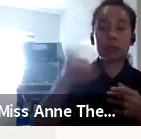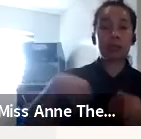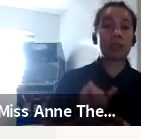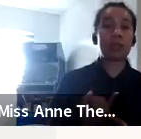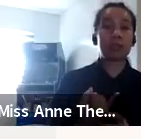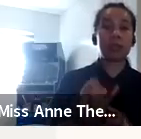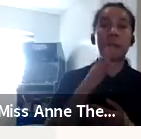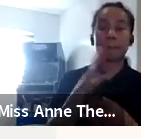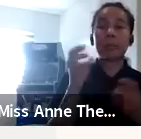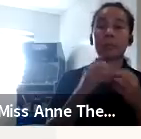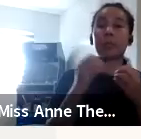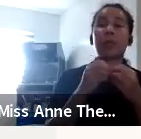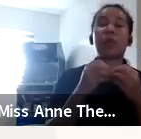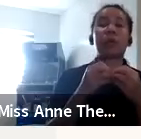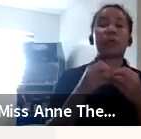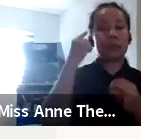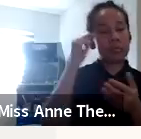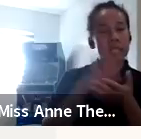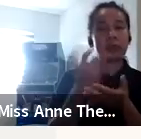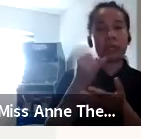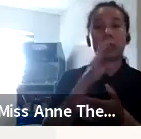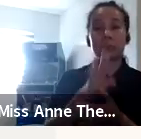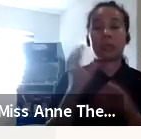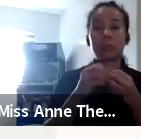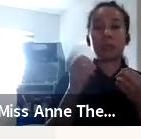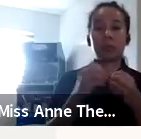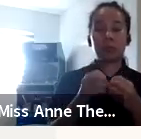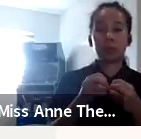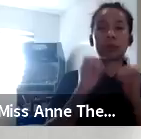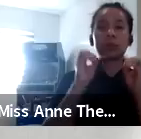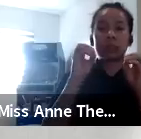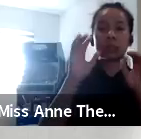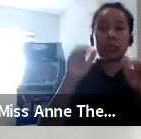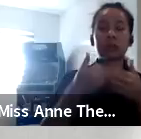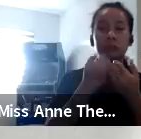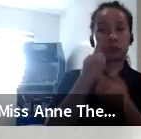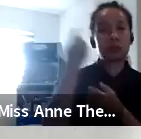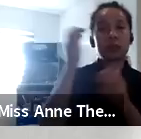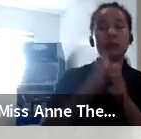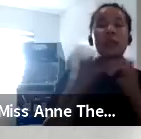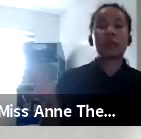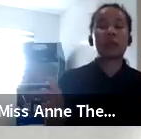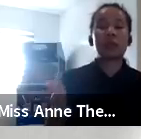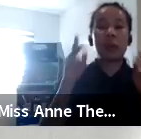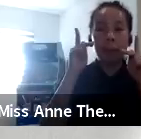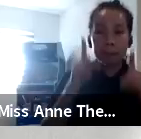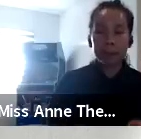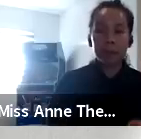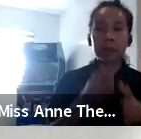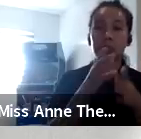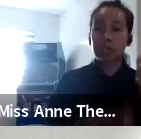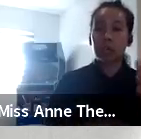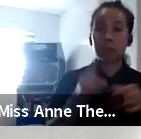more. They can have more. So teach them to aspire bigger. A person's chapter 1